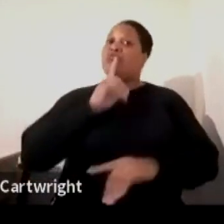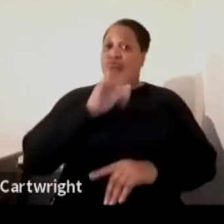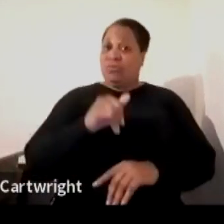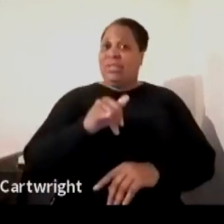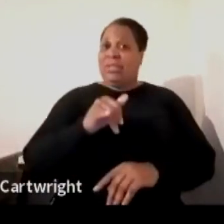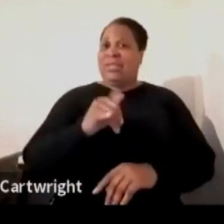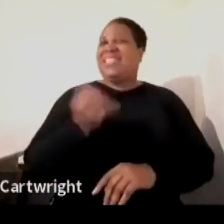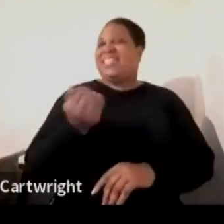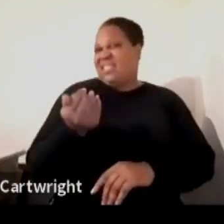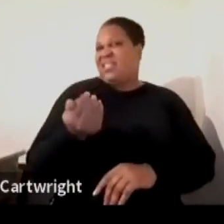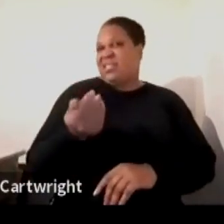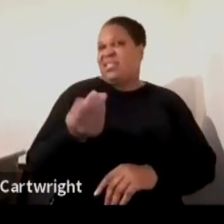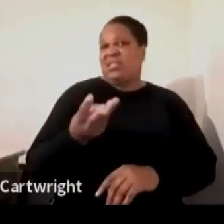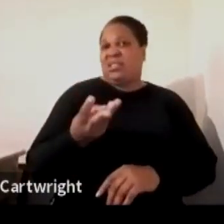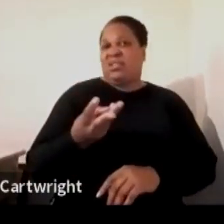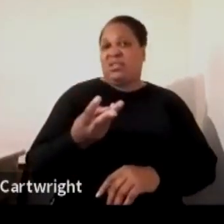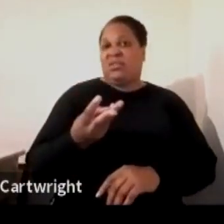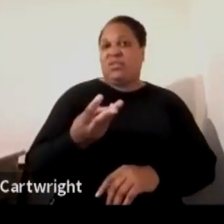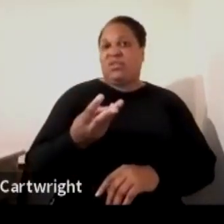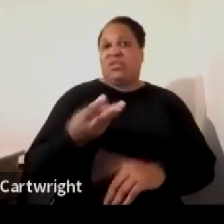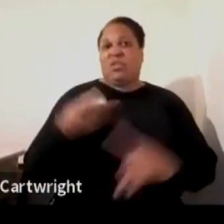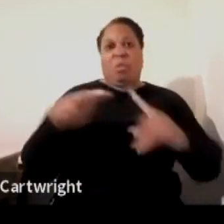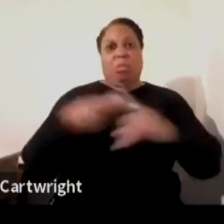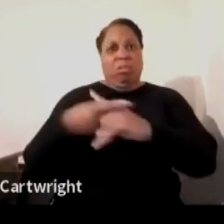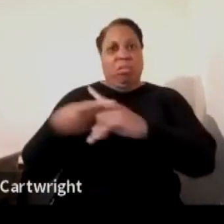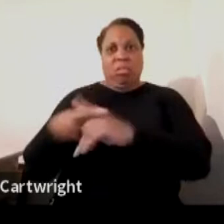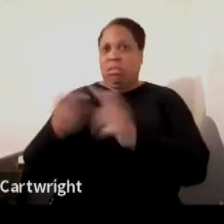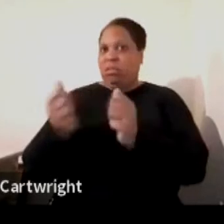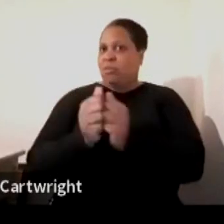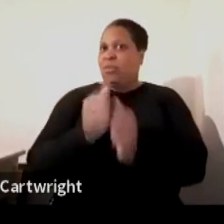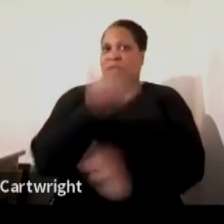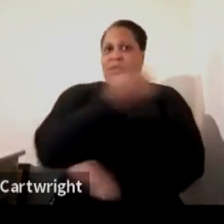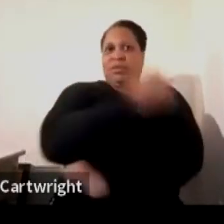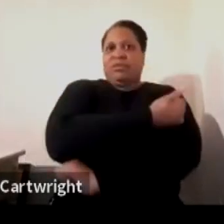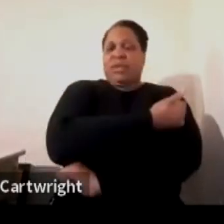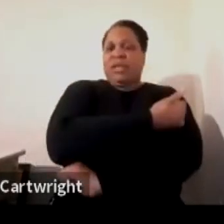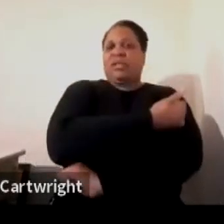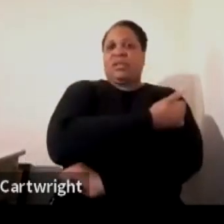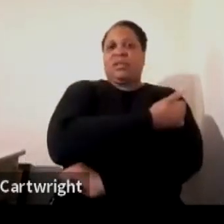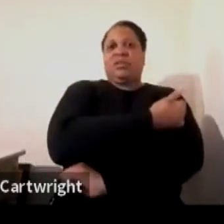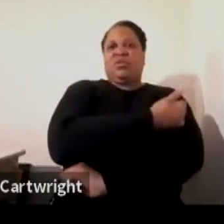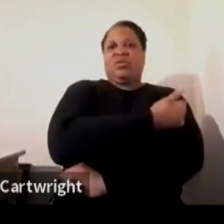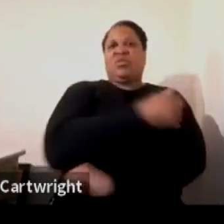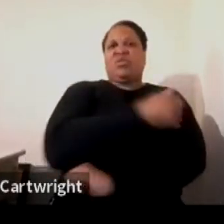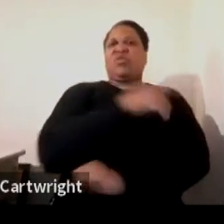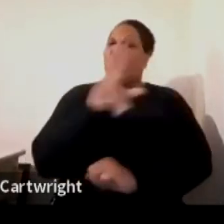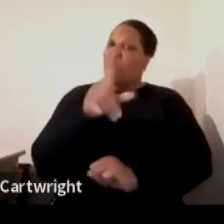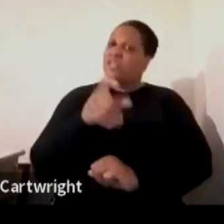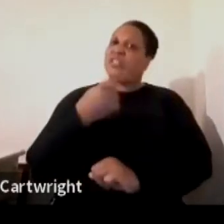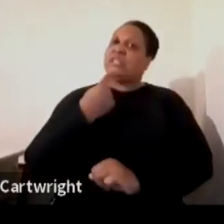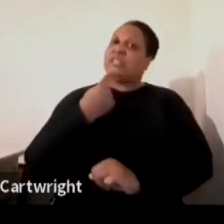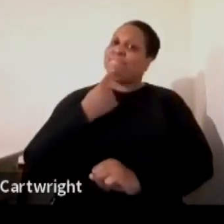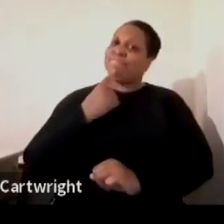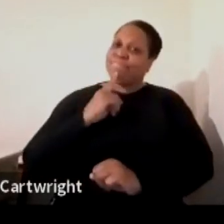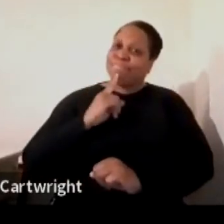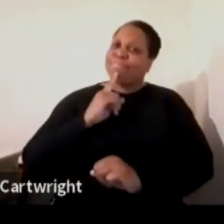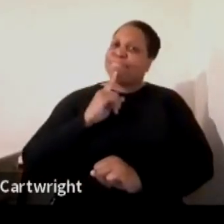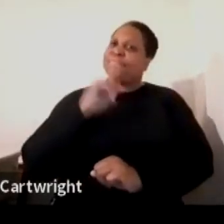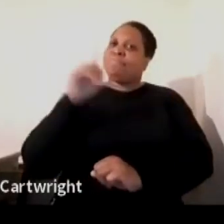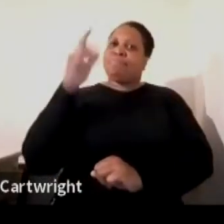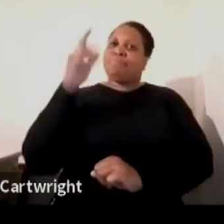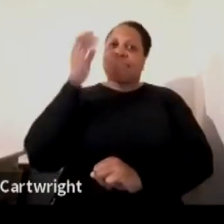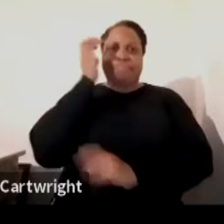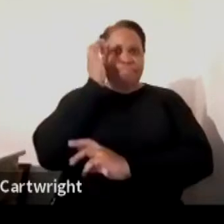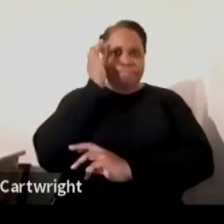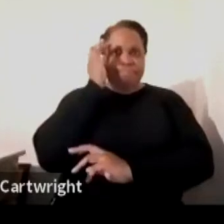few absolute contraindications for this vaccine, and I urge you to look seriously at that option.